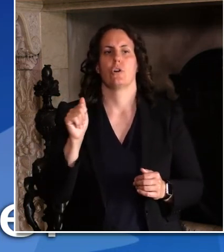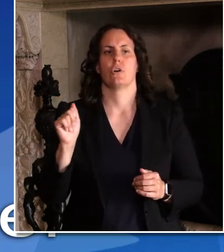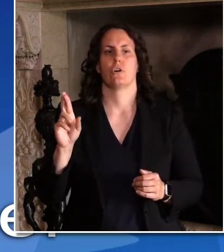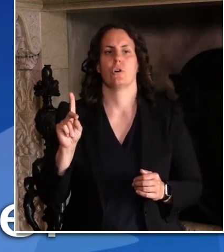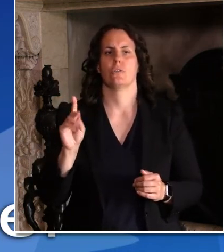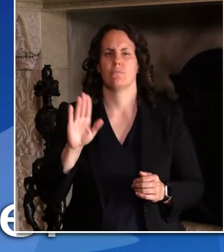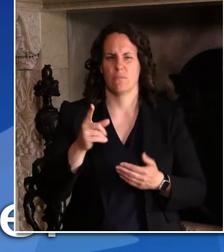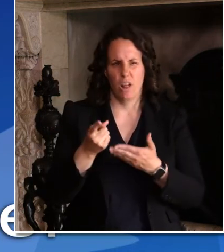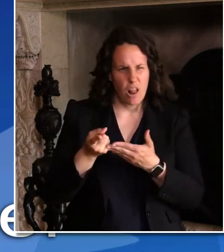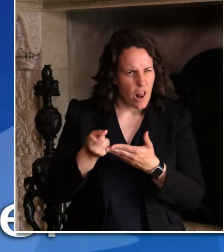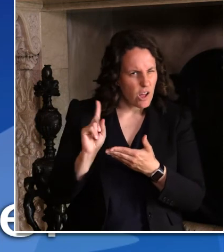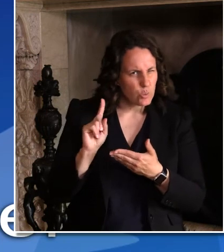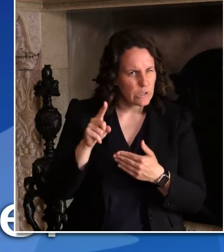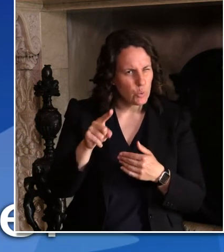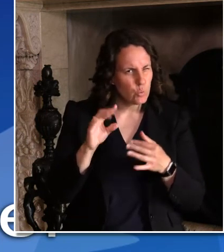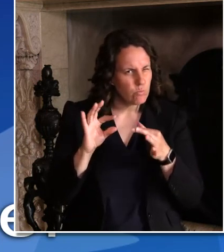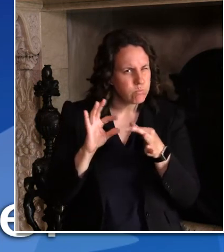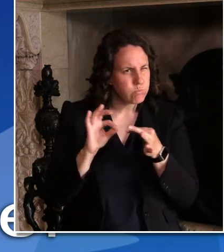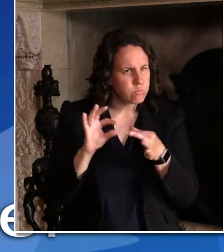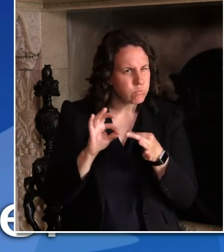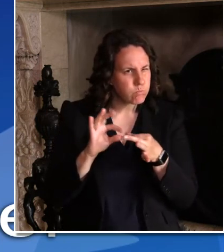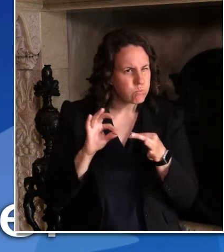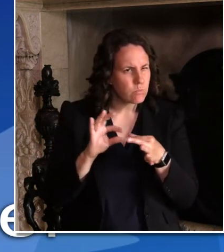the I'm going to try to get this right,